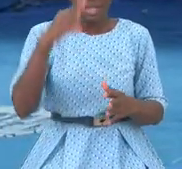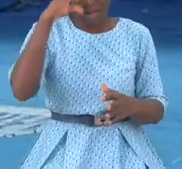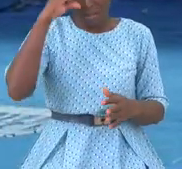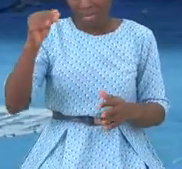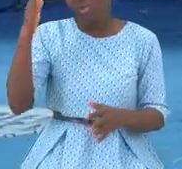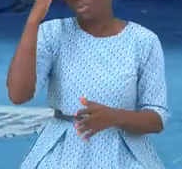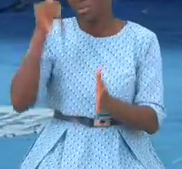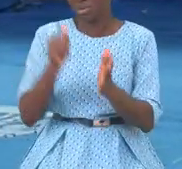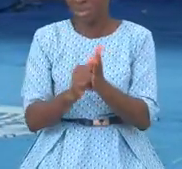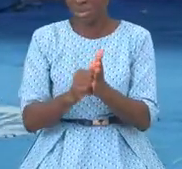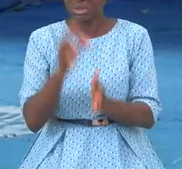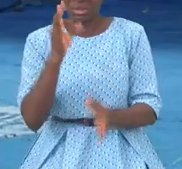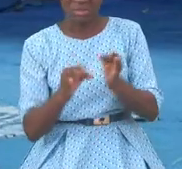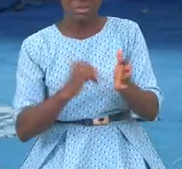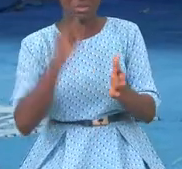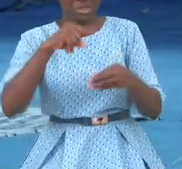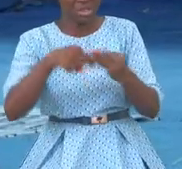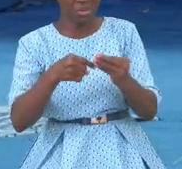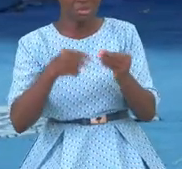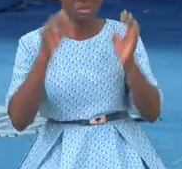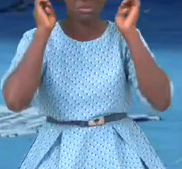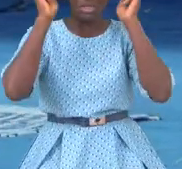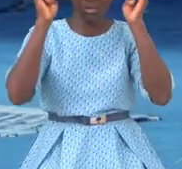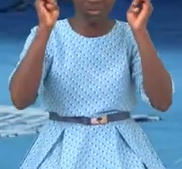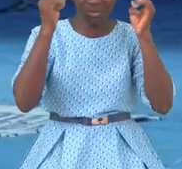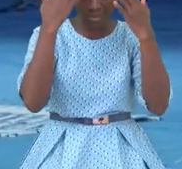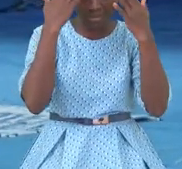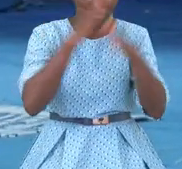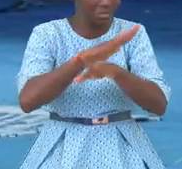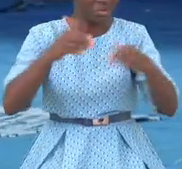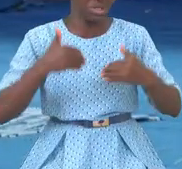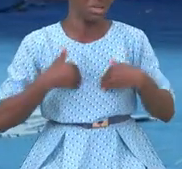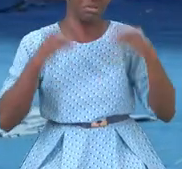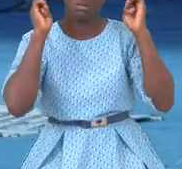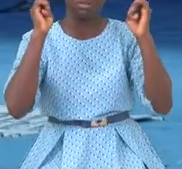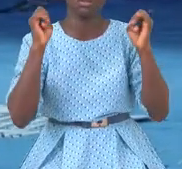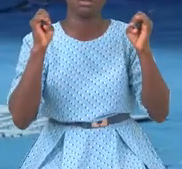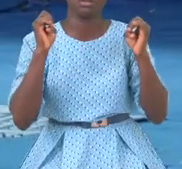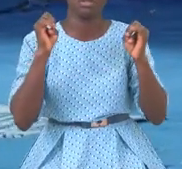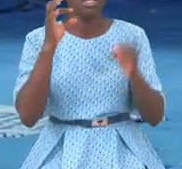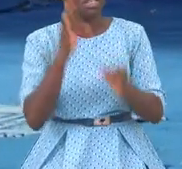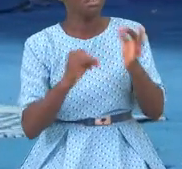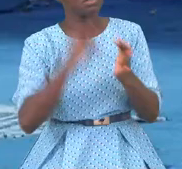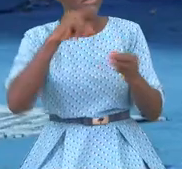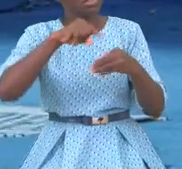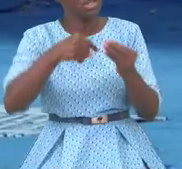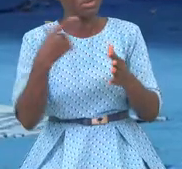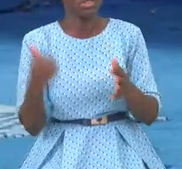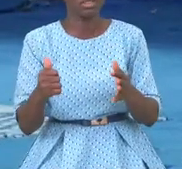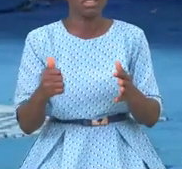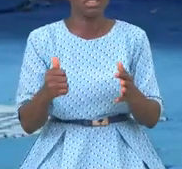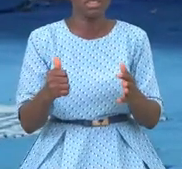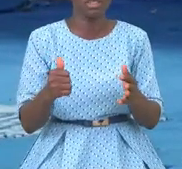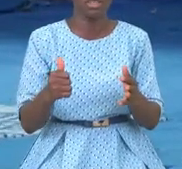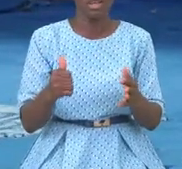marriage. If we talk of a dignified man having strength, having ability, he didn't have